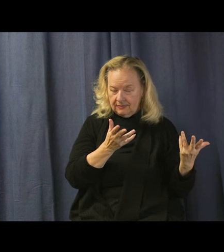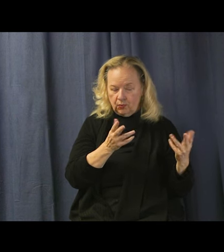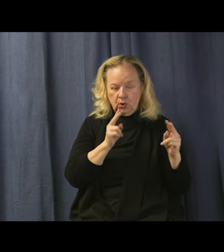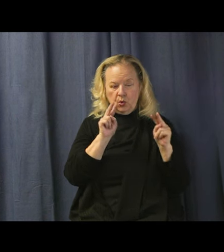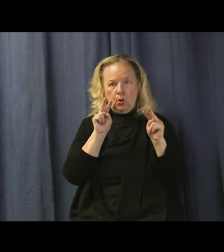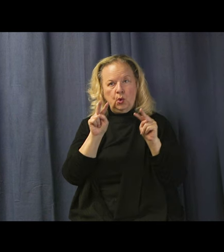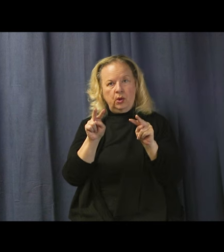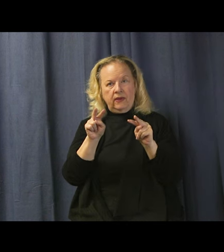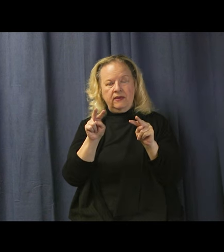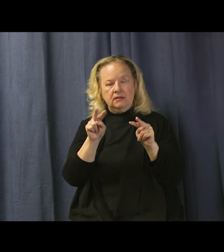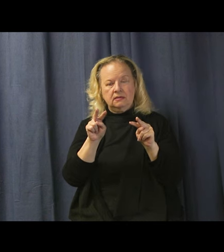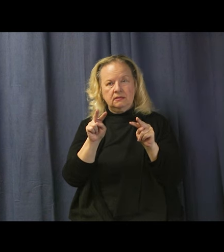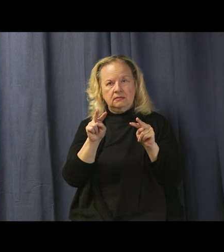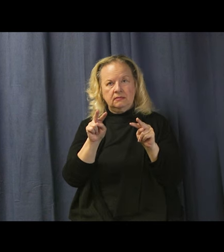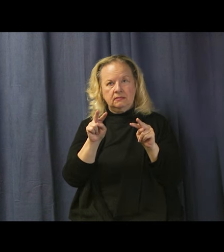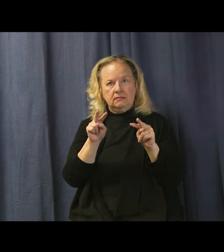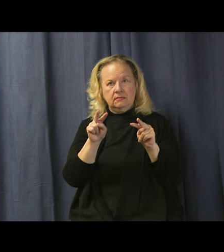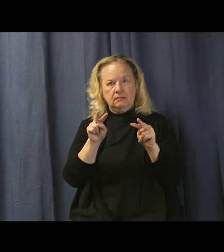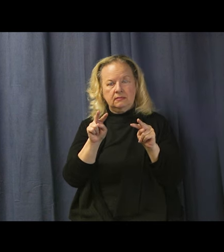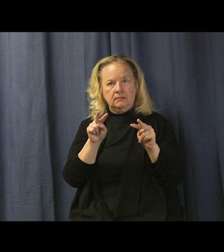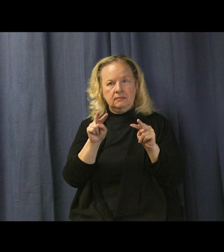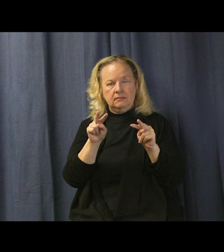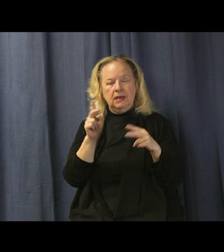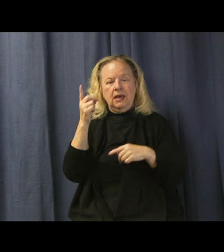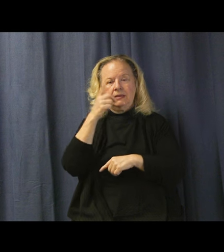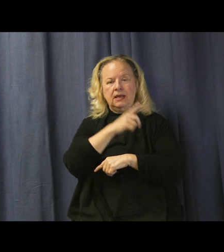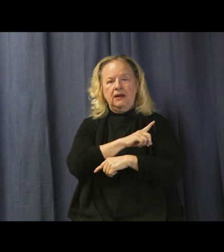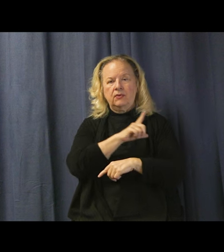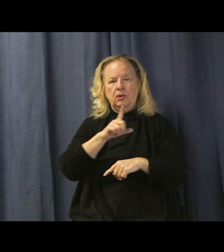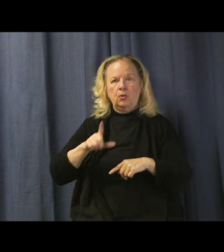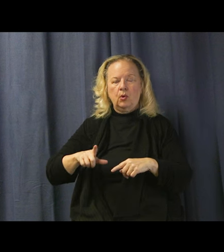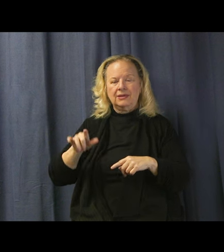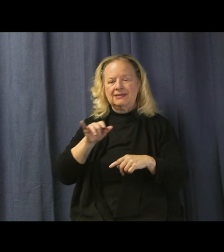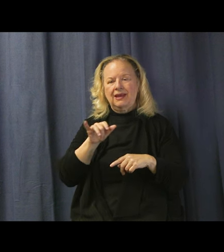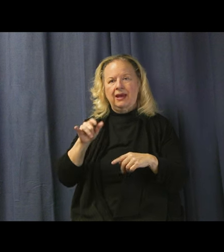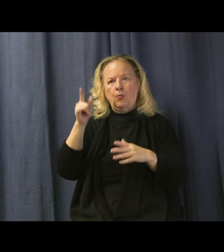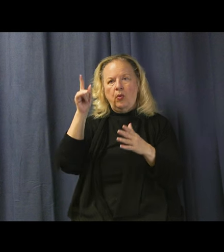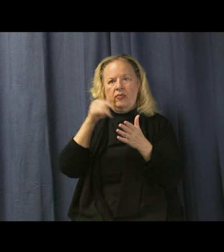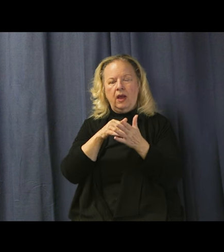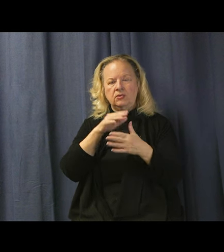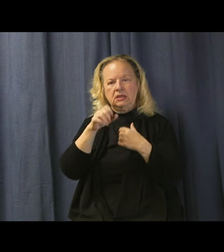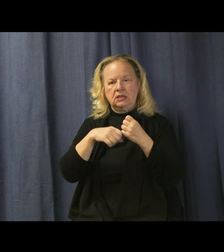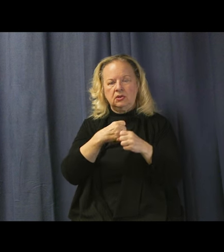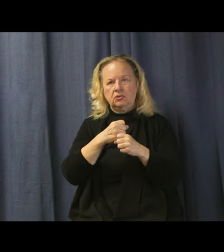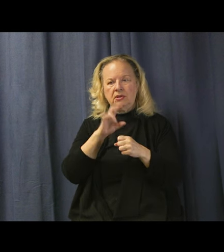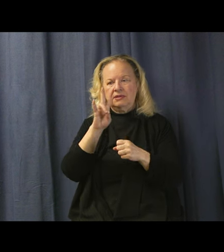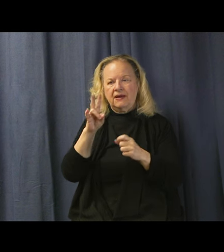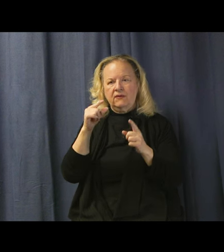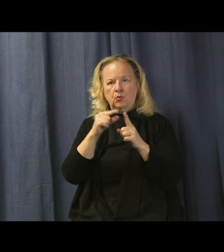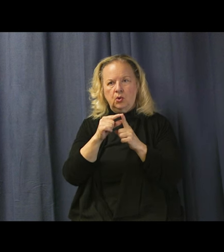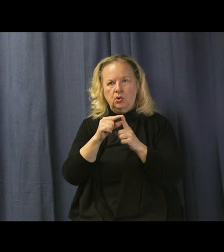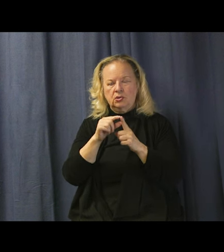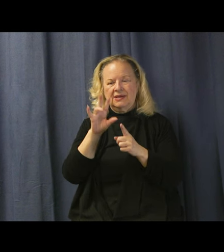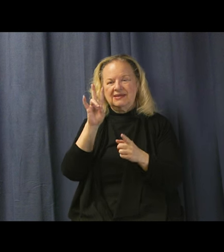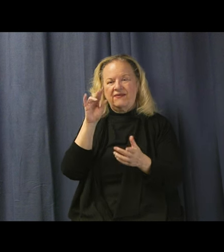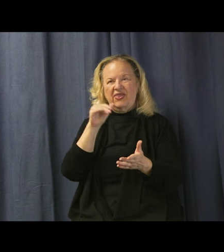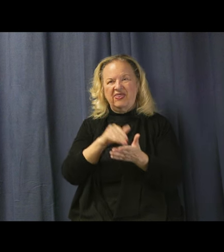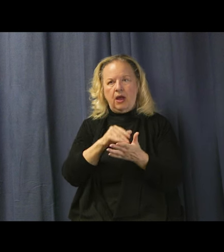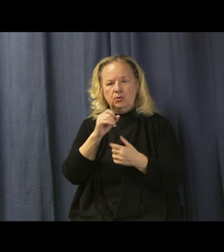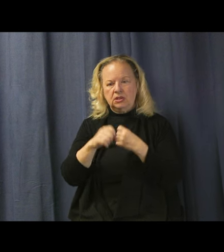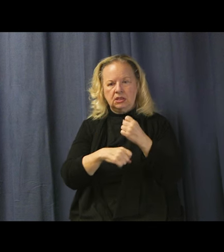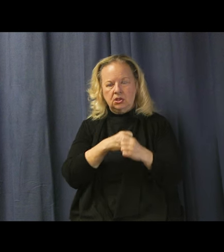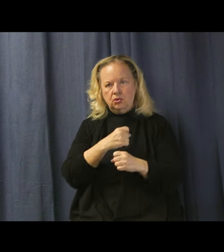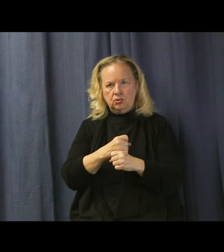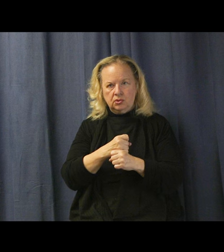look at this, a day with the Lord is 1,000 years. We have seven words representing 7,000-year